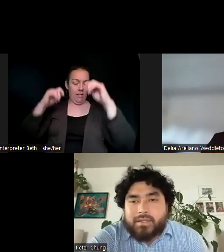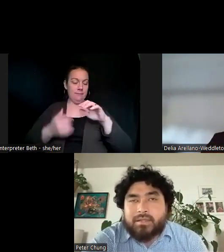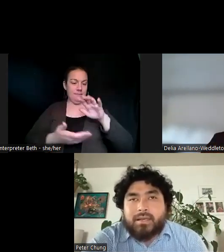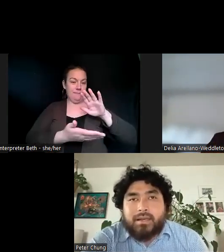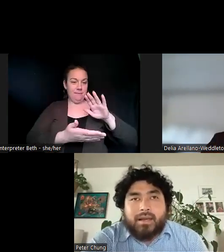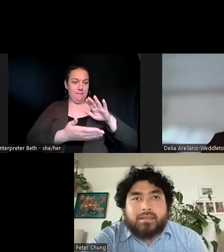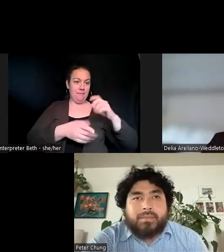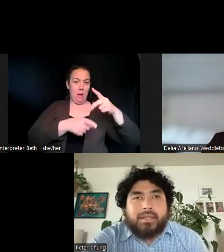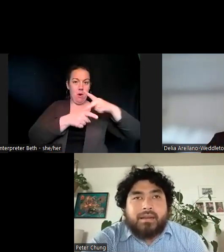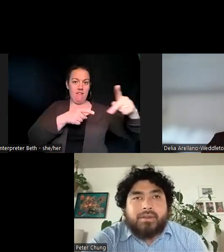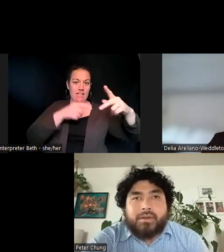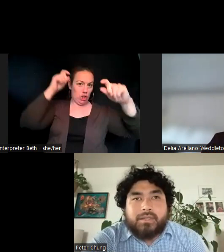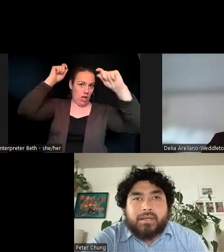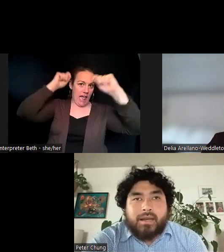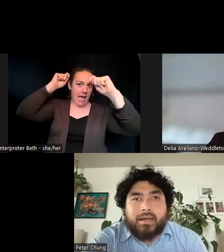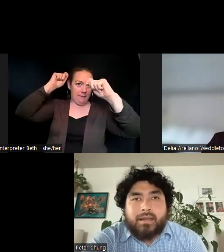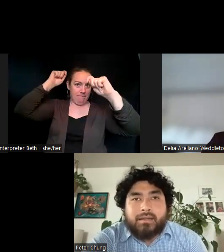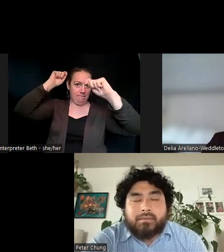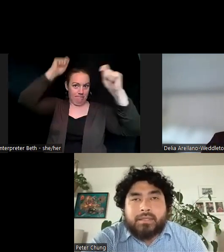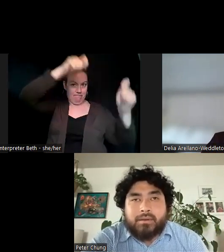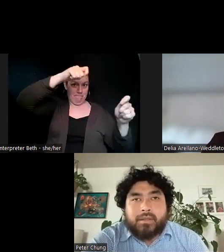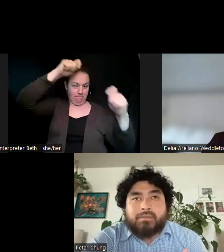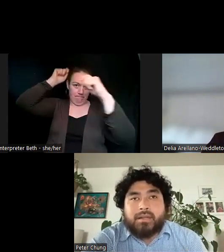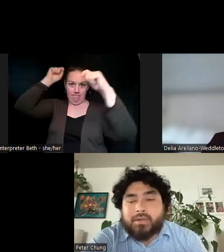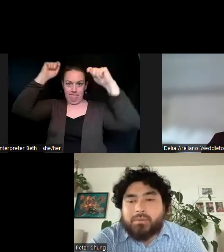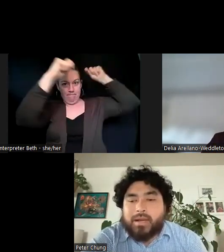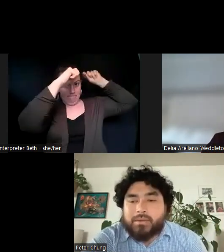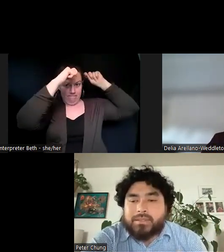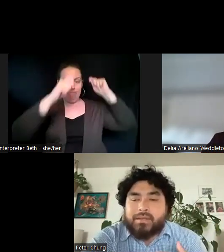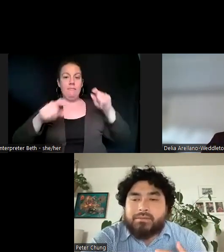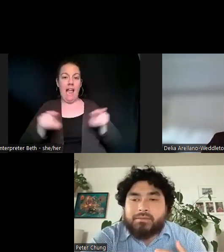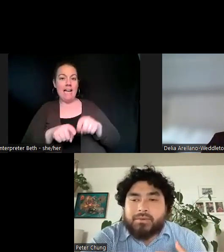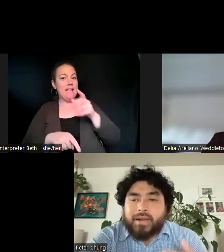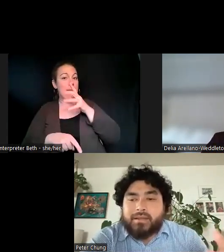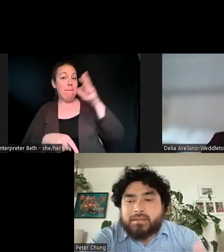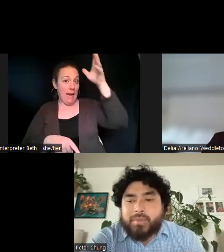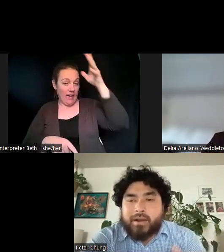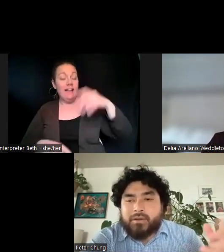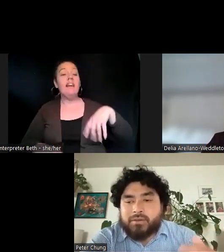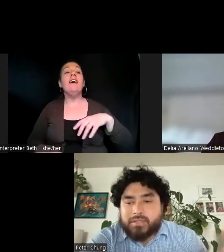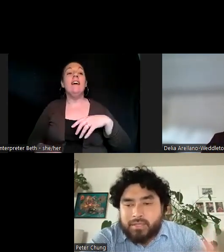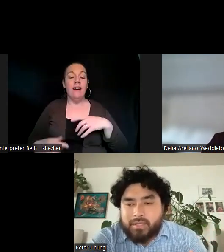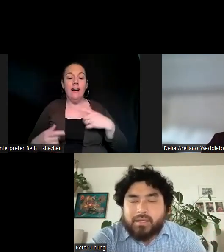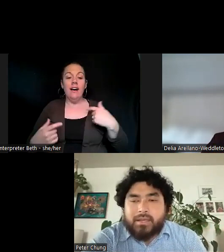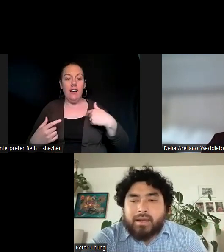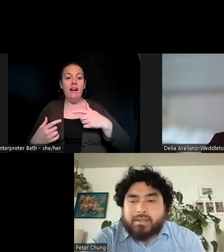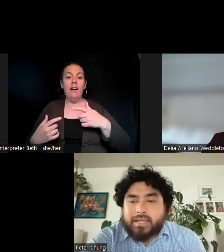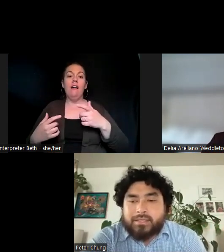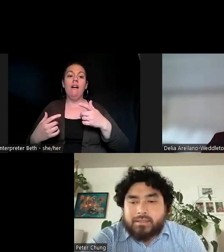for Providence. Something that I've noted that they've done really well is they've ran these parent